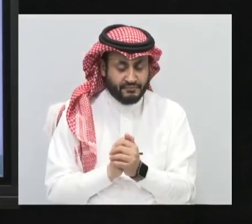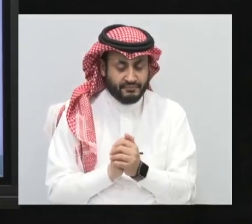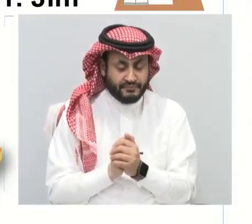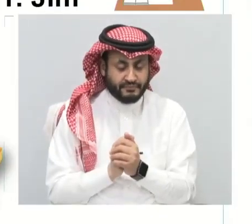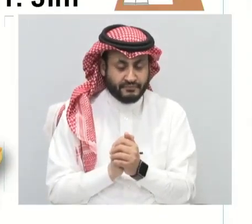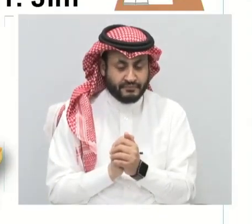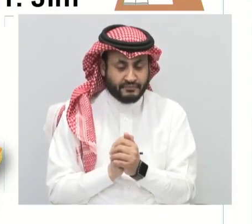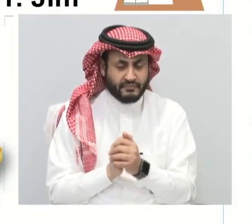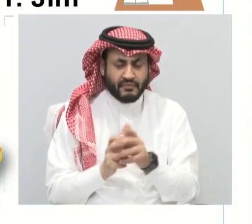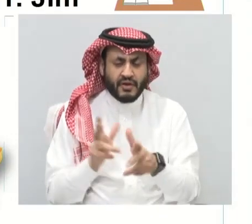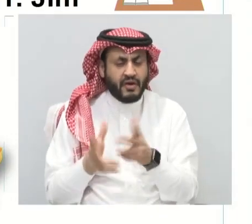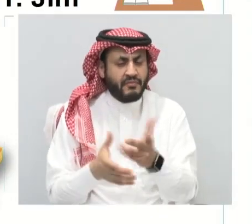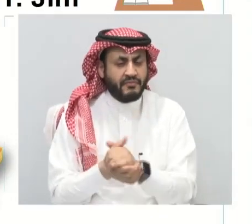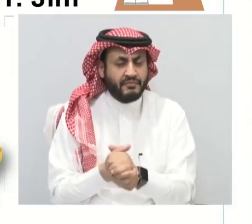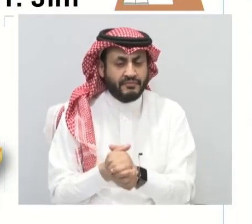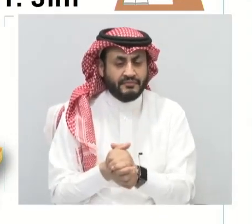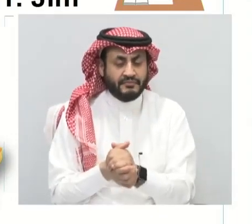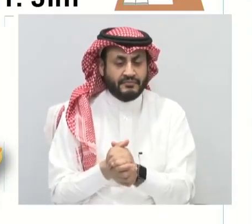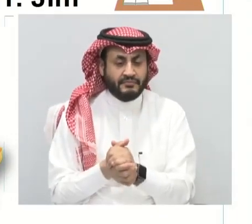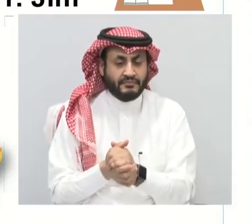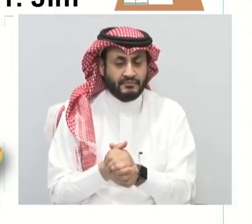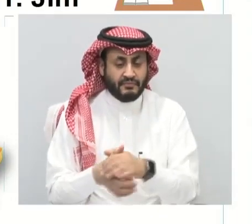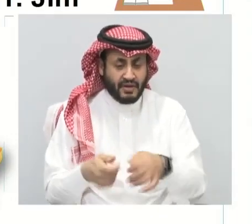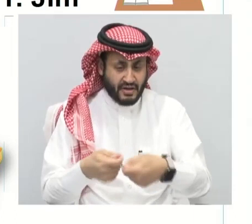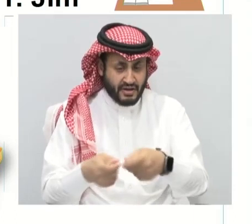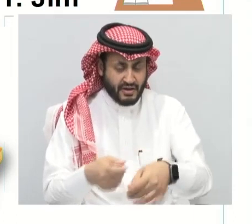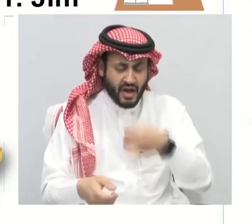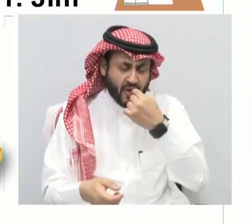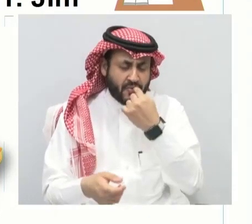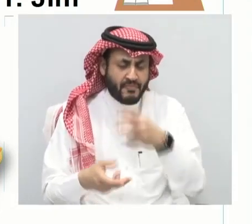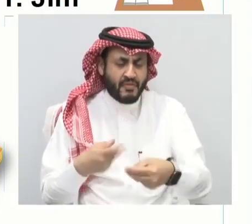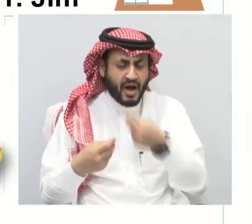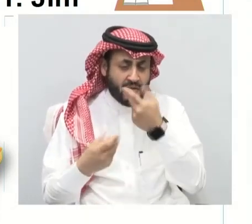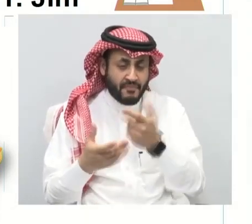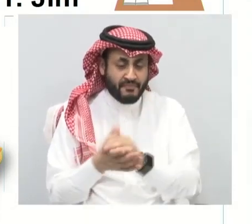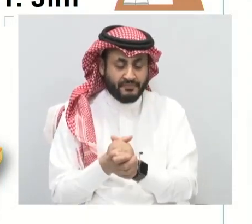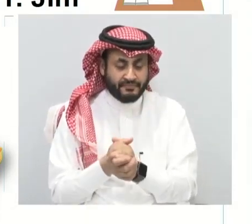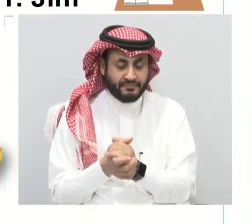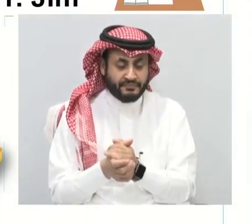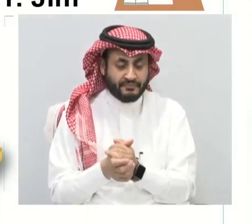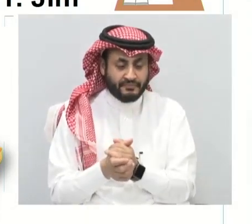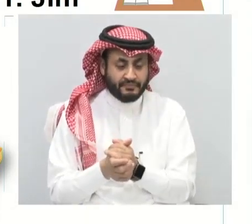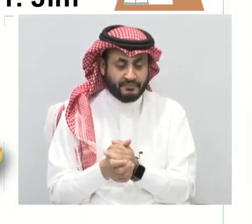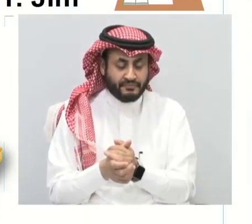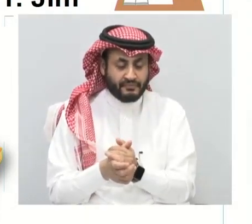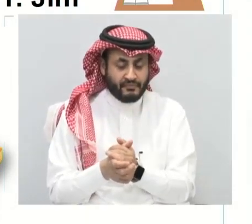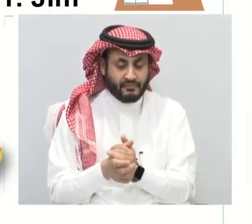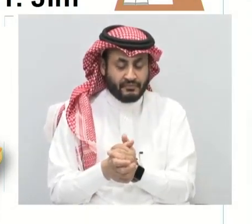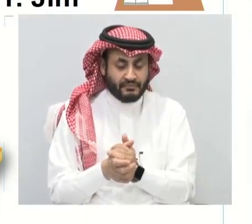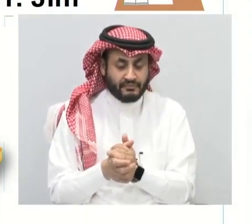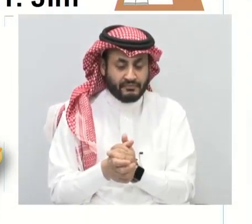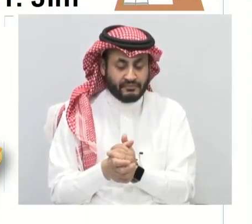called. What does he want? He has bought some refreshments. Okay, and also he wants